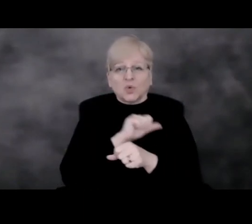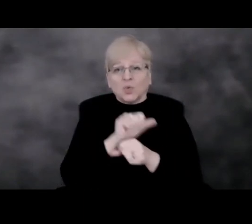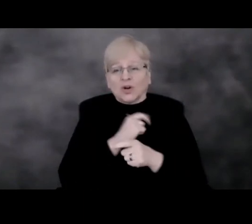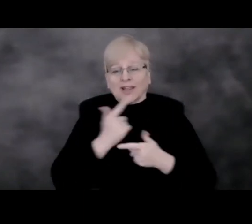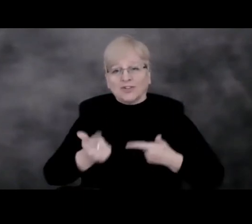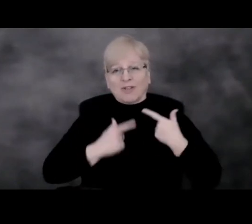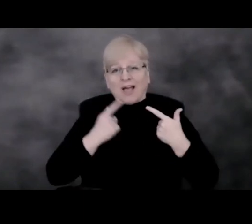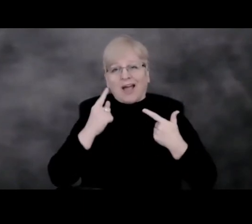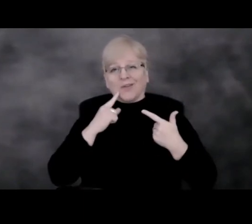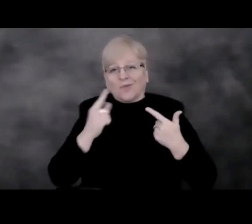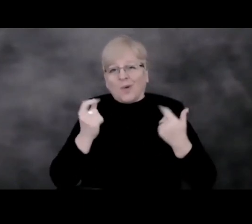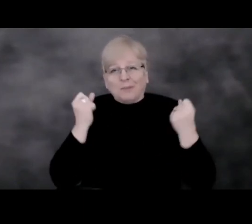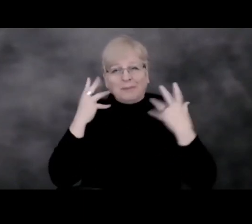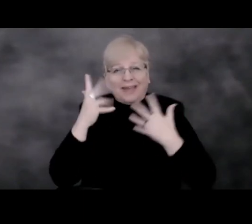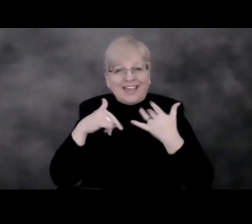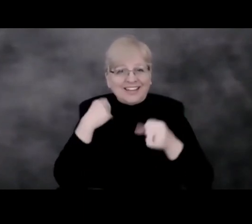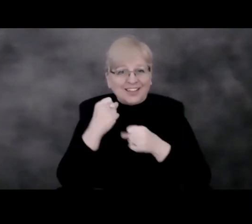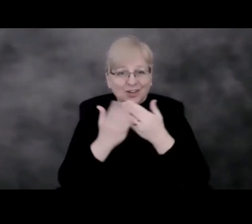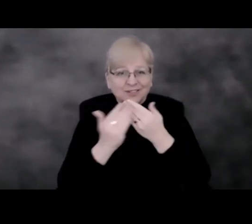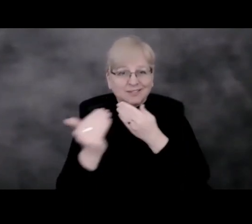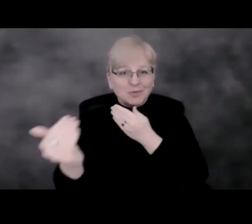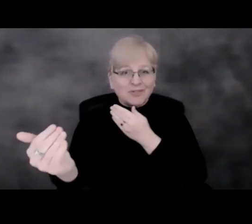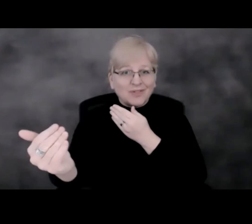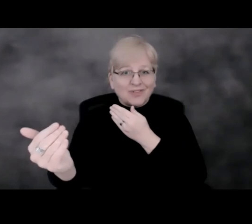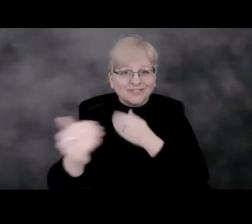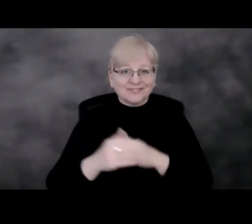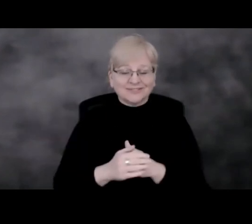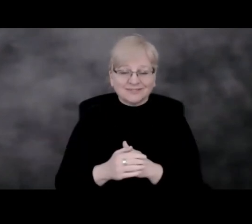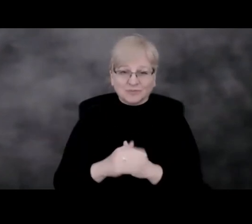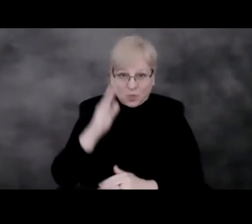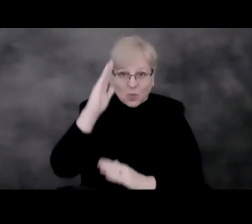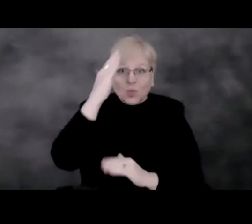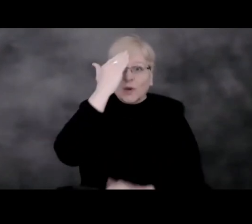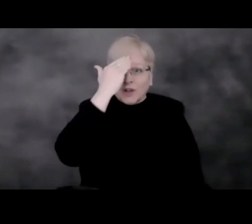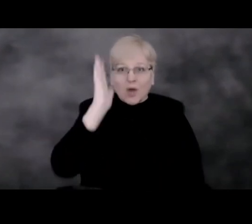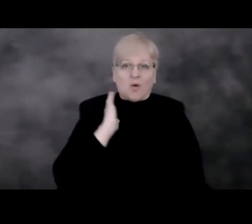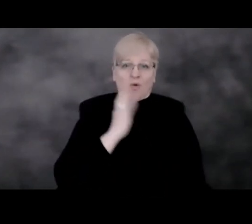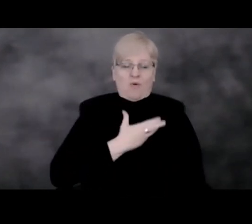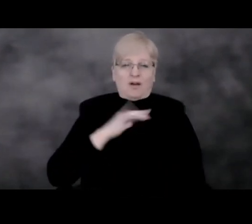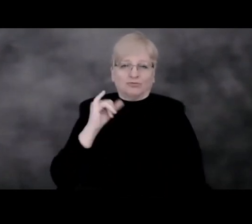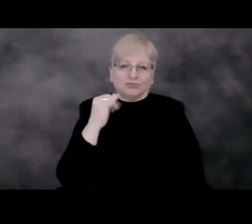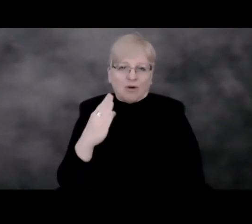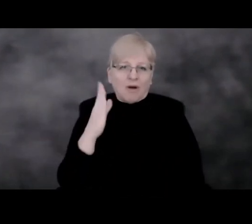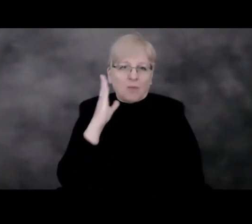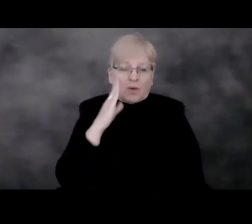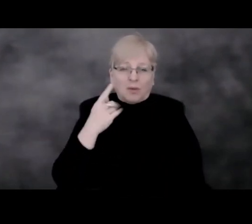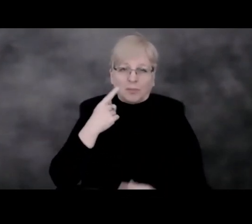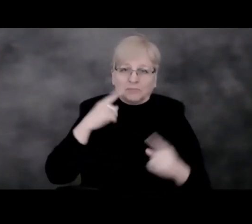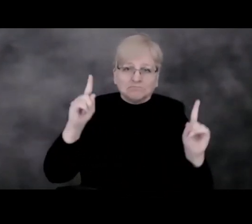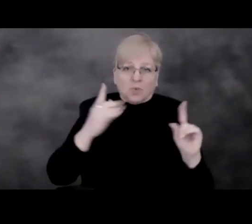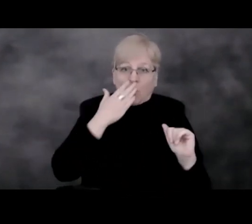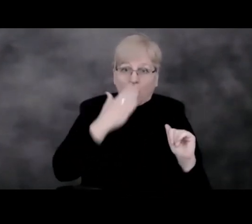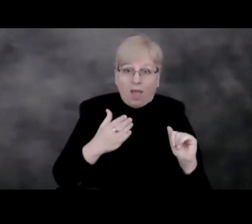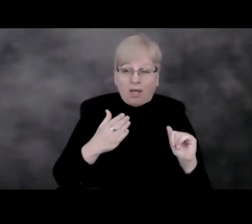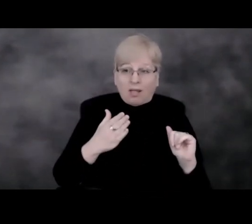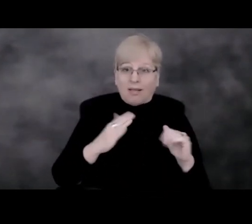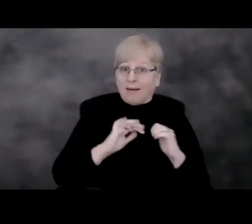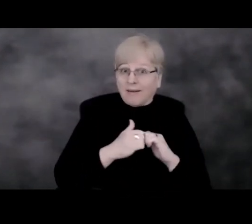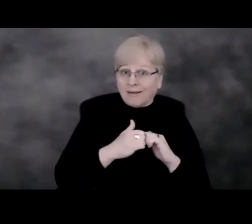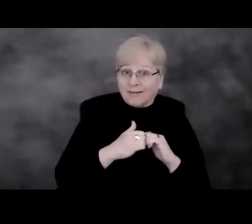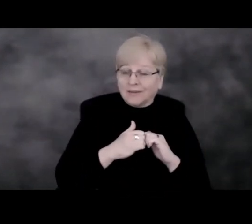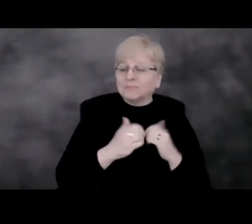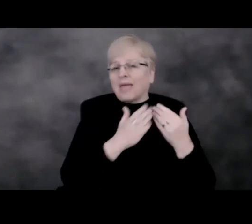come, and that we know we will do our job well when, after this virtual